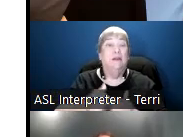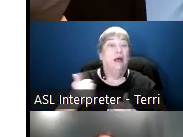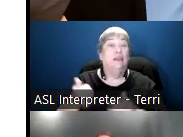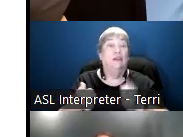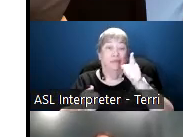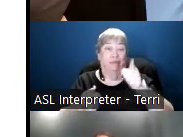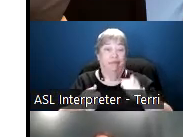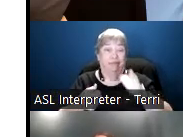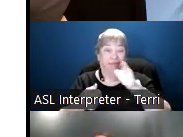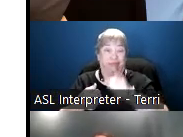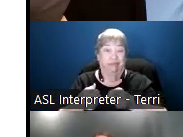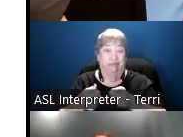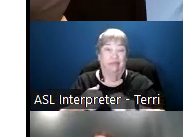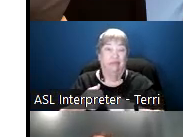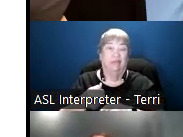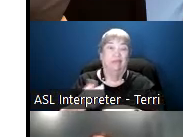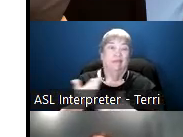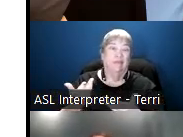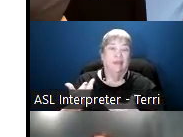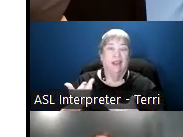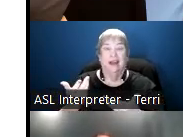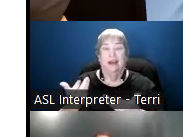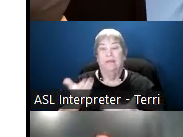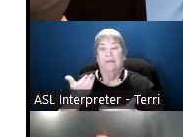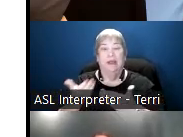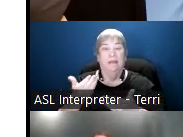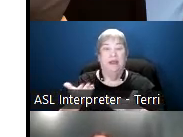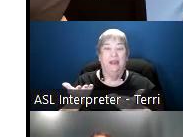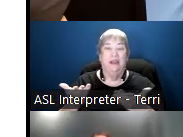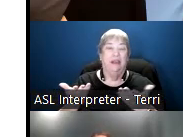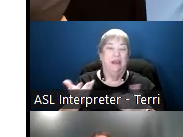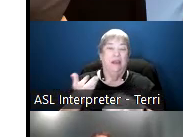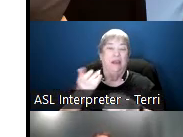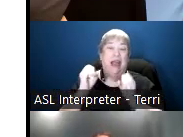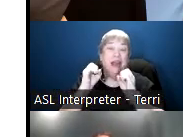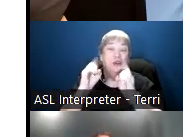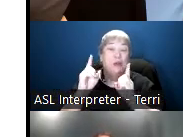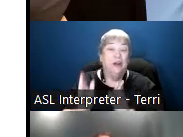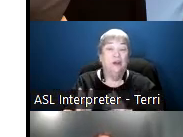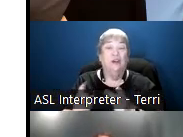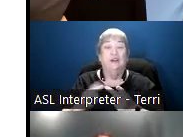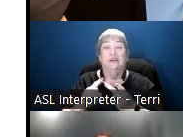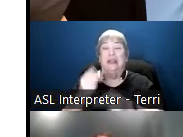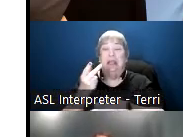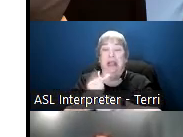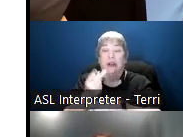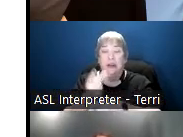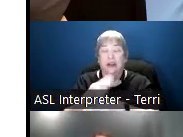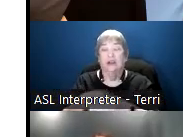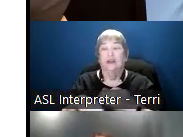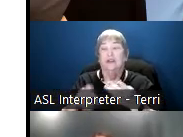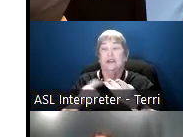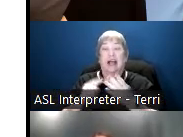be caretakers, legal services staff or lawyers. So legal advocates would be included here. And